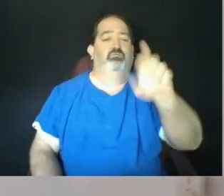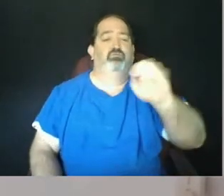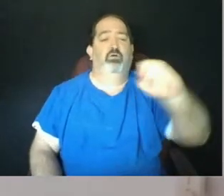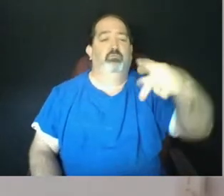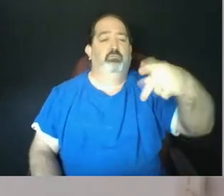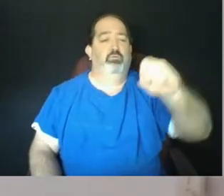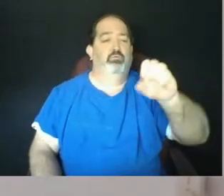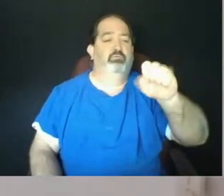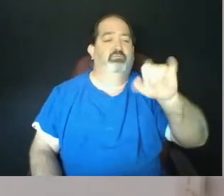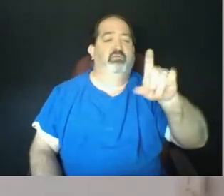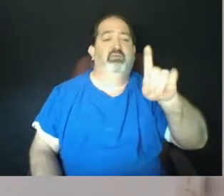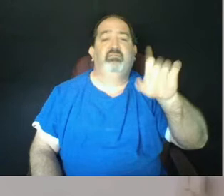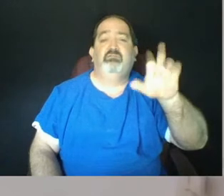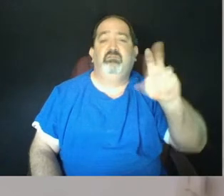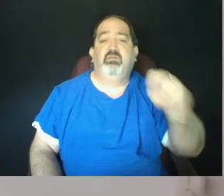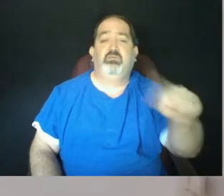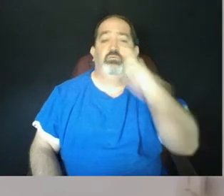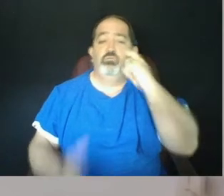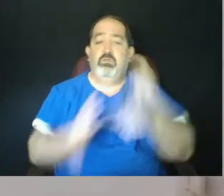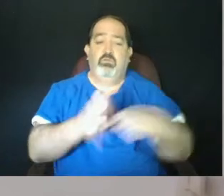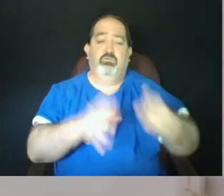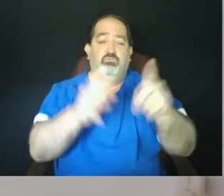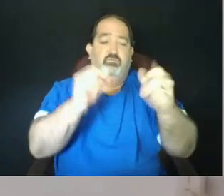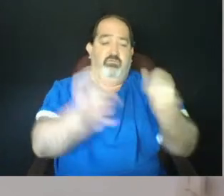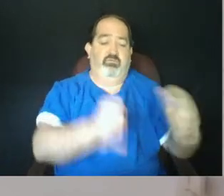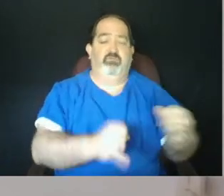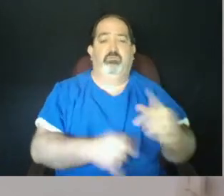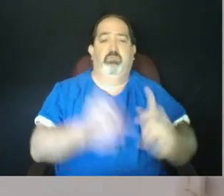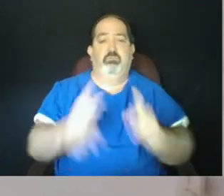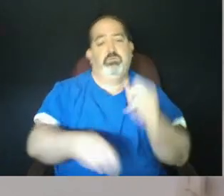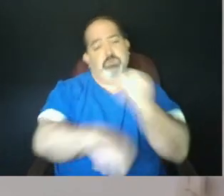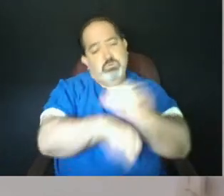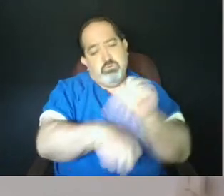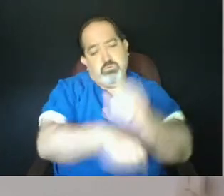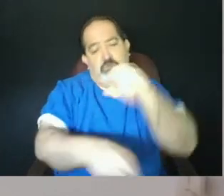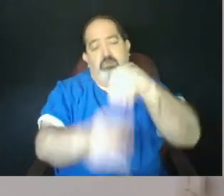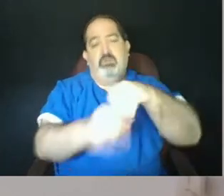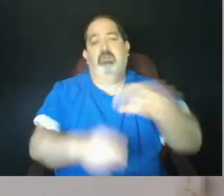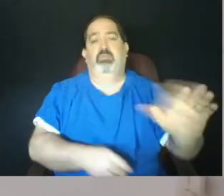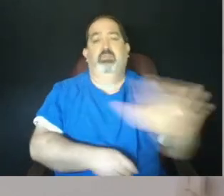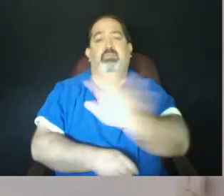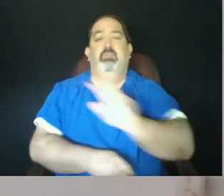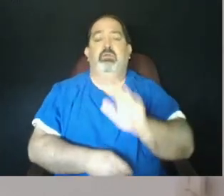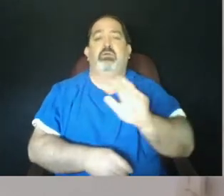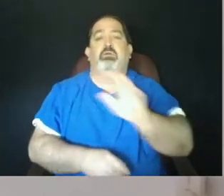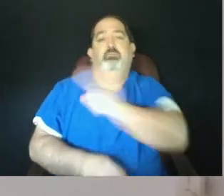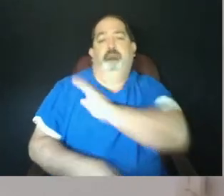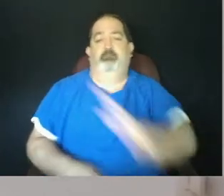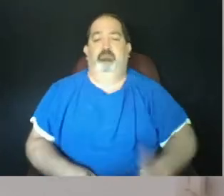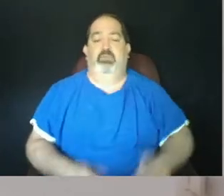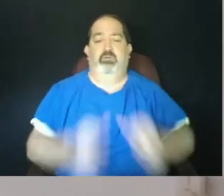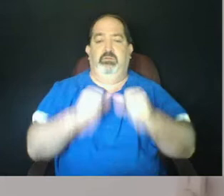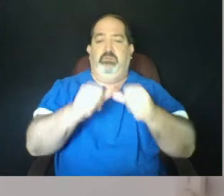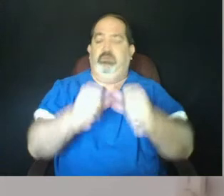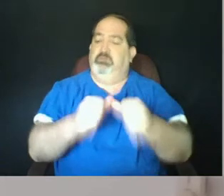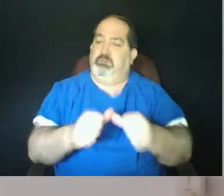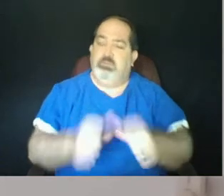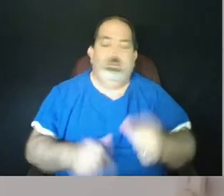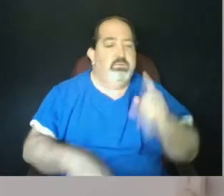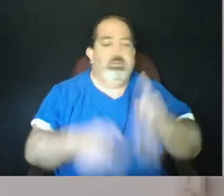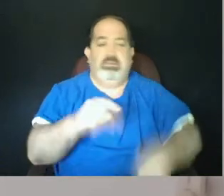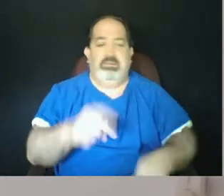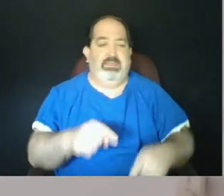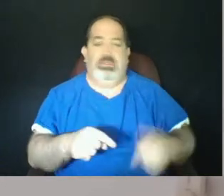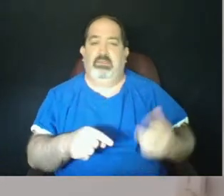those individuals who have shown themselves to be indispensable to the barony through their years of unwavering and constant service, and